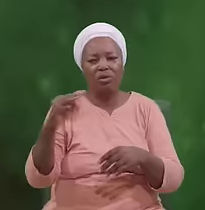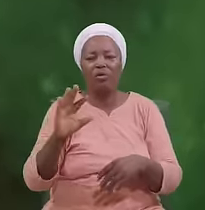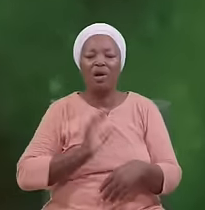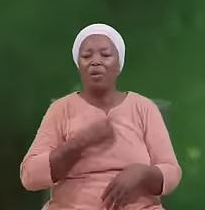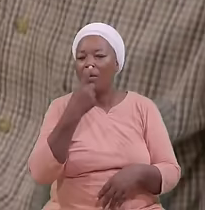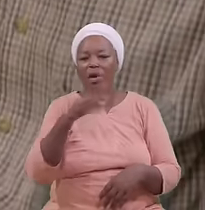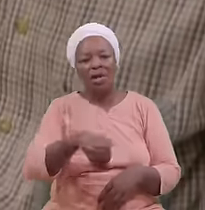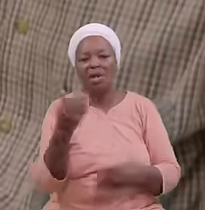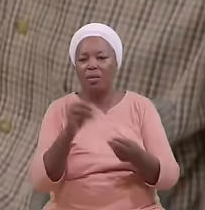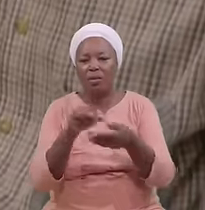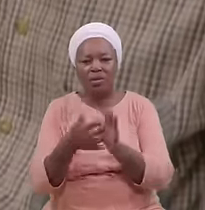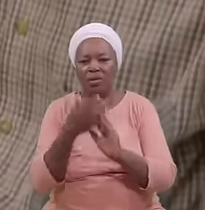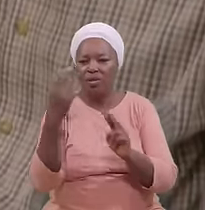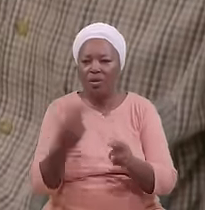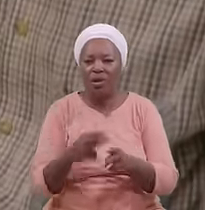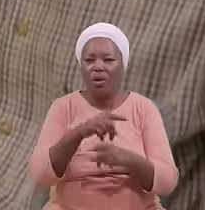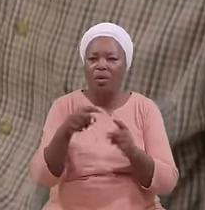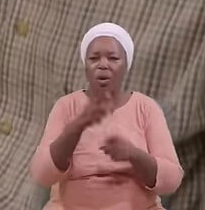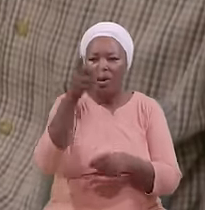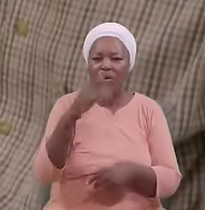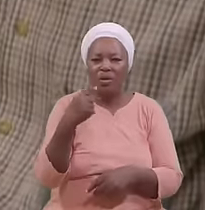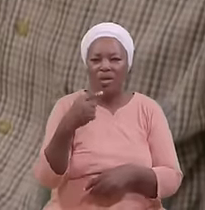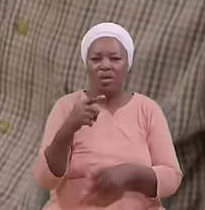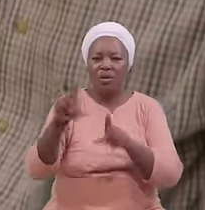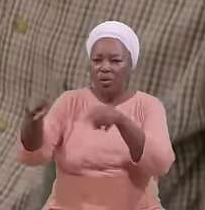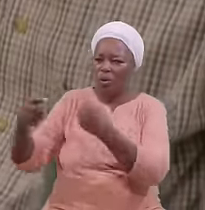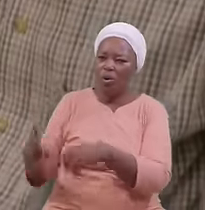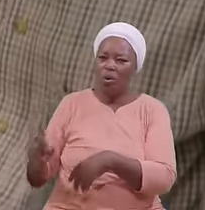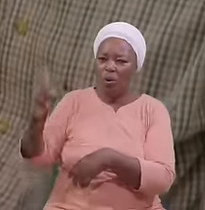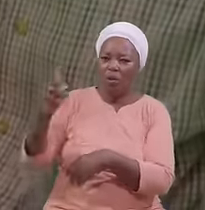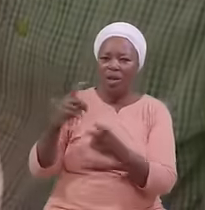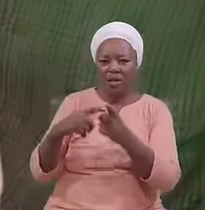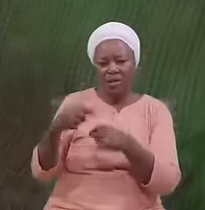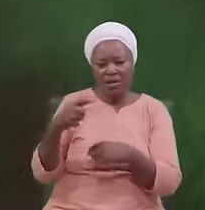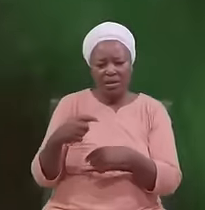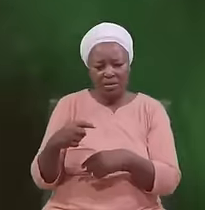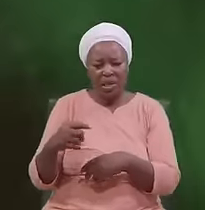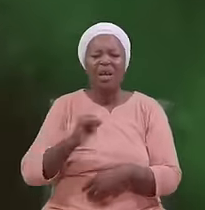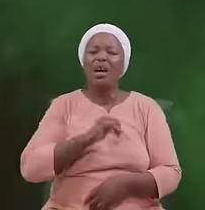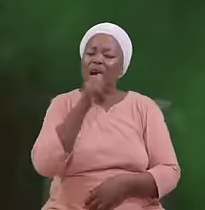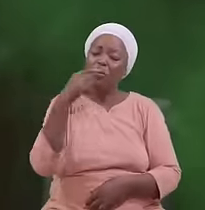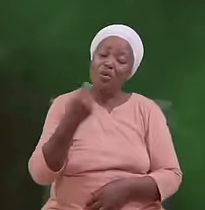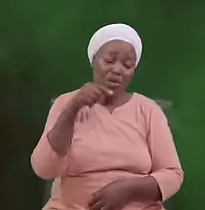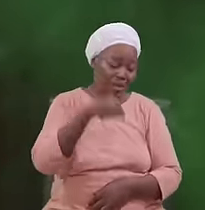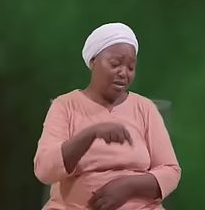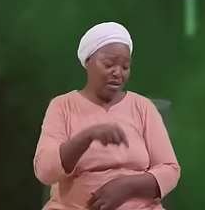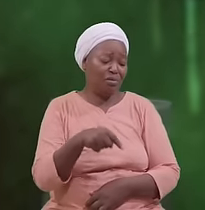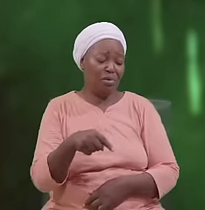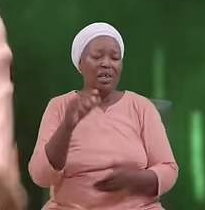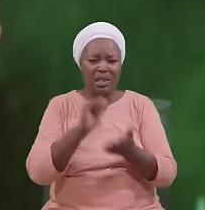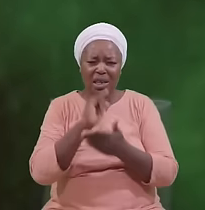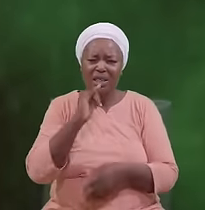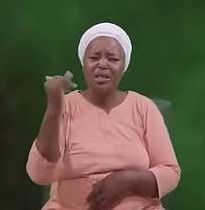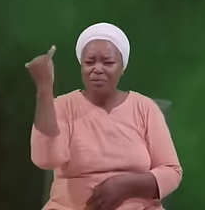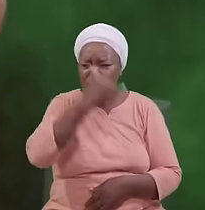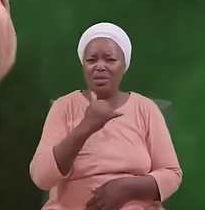anymore. When God says, go up, and you say, I'm always down, that's foolish.